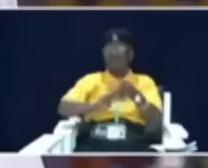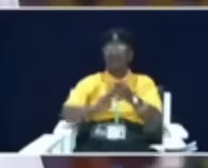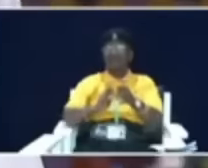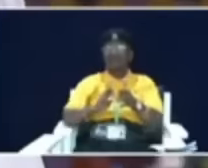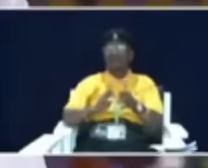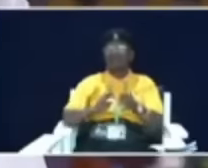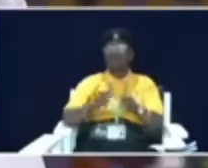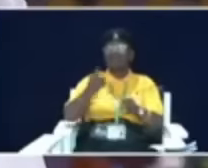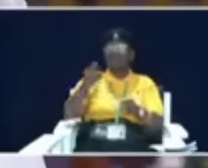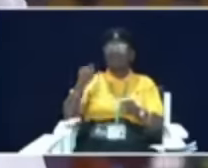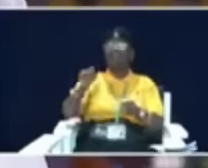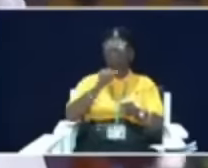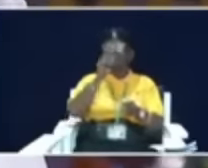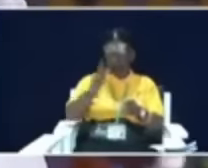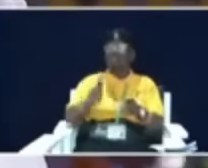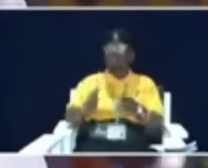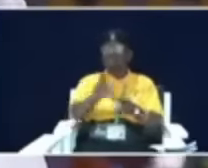You have very little now.